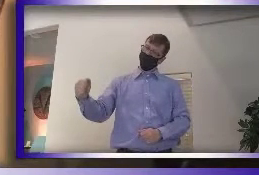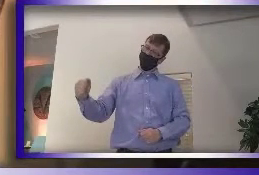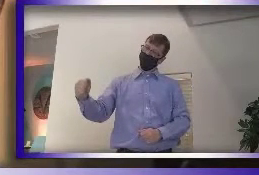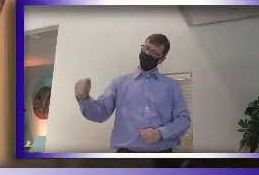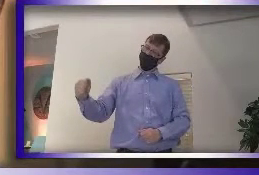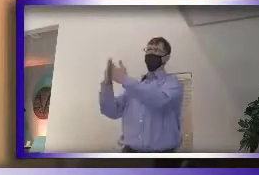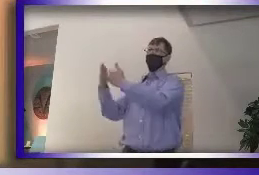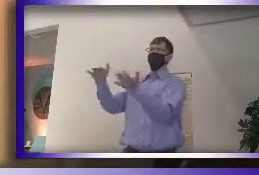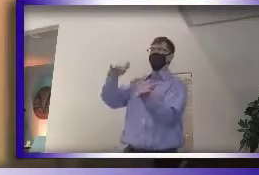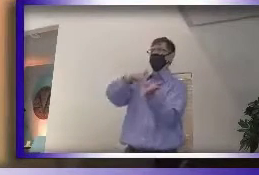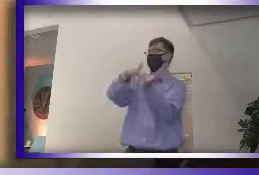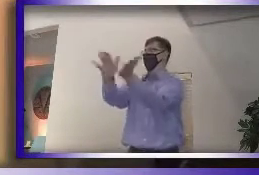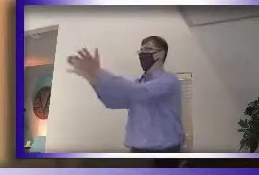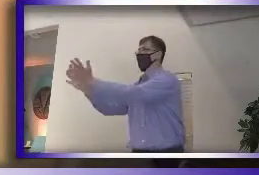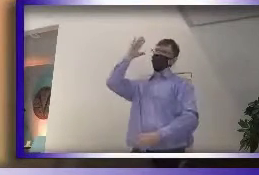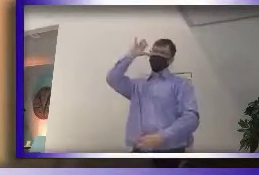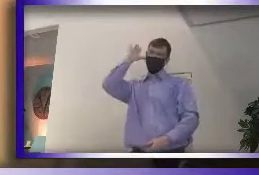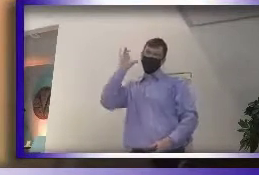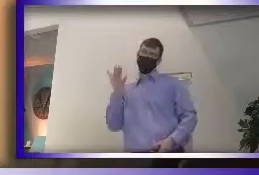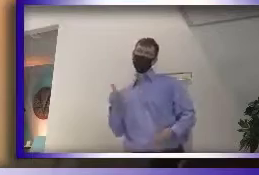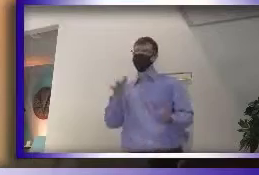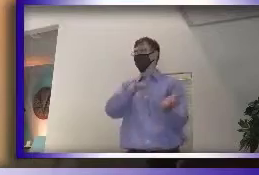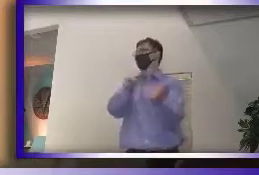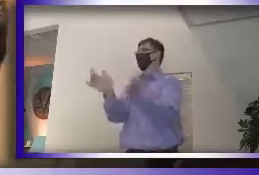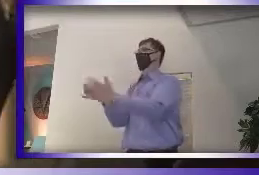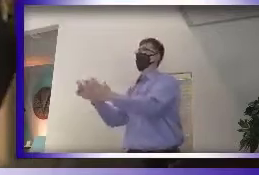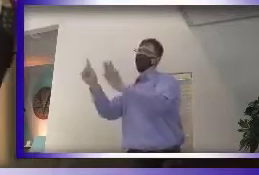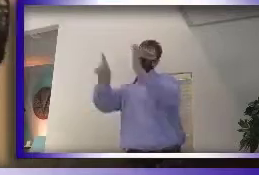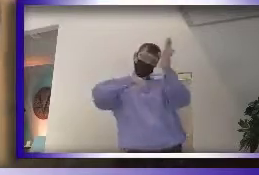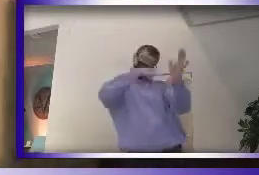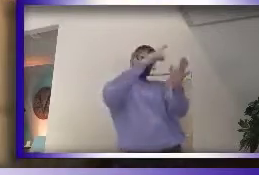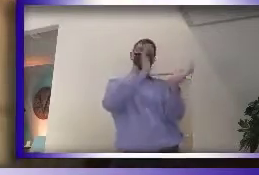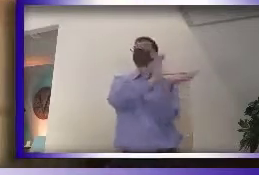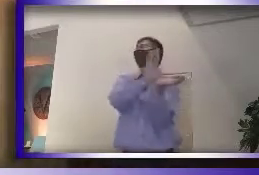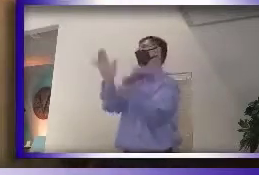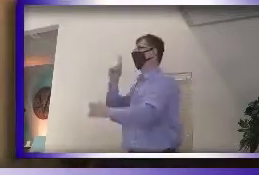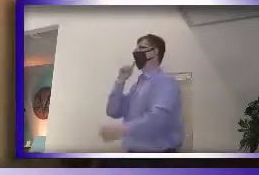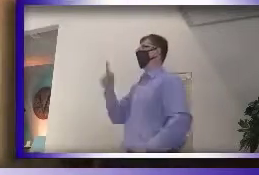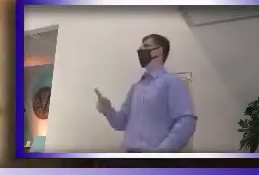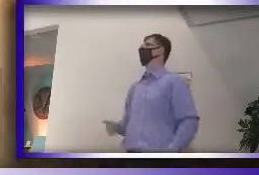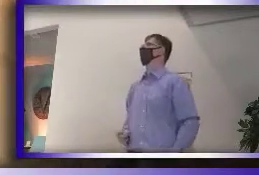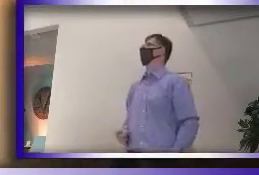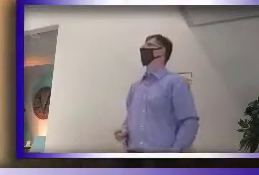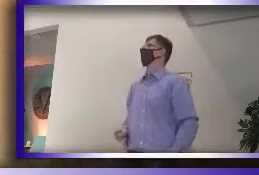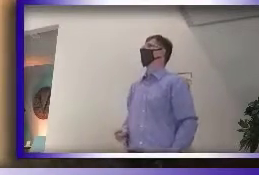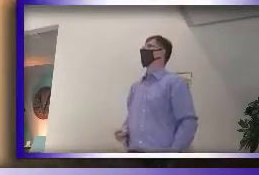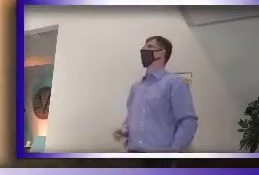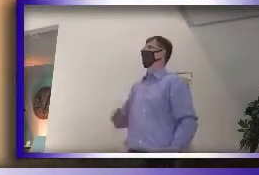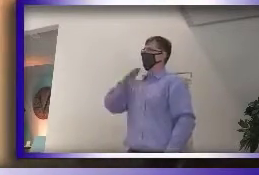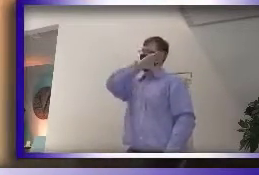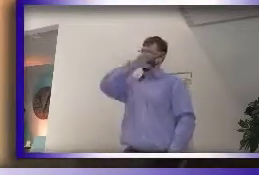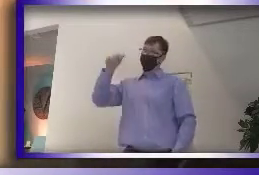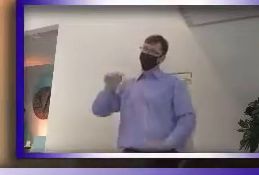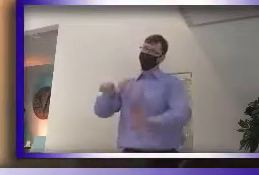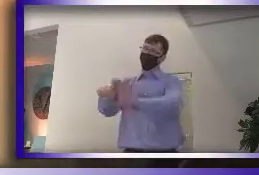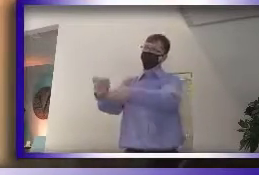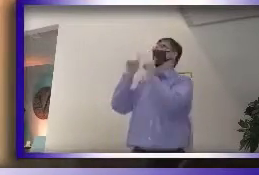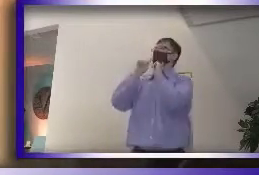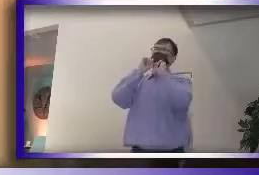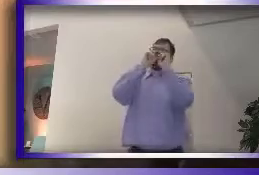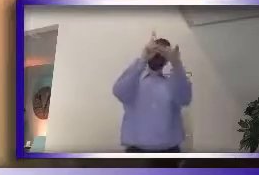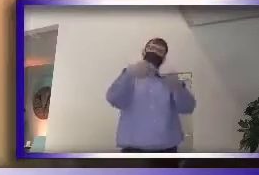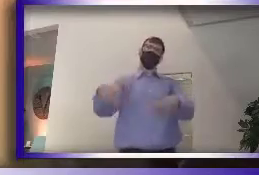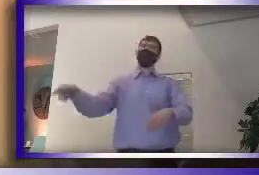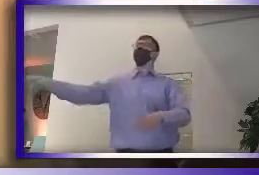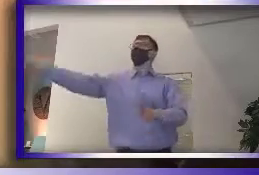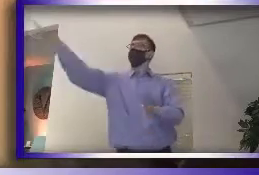And so when we say their names, we say all. There's actually a practice in Hinduism where you just keep repeating